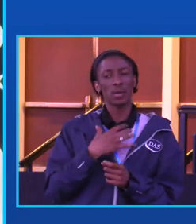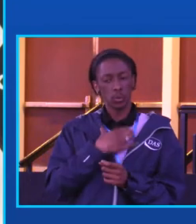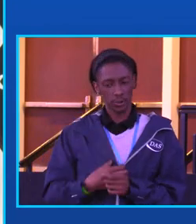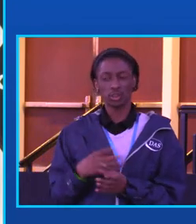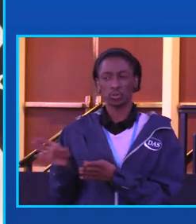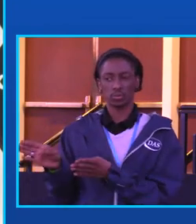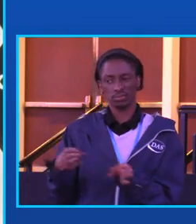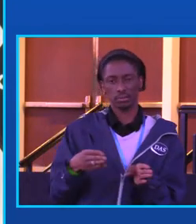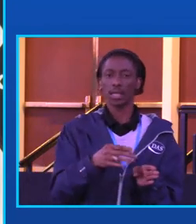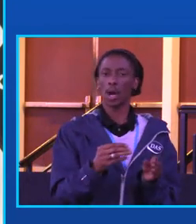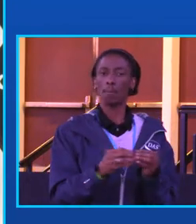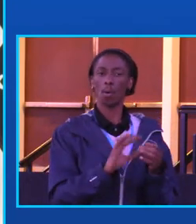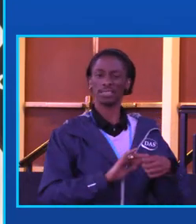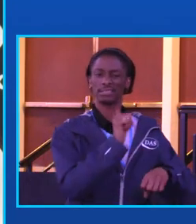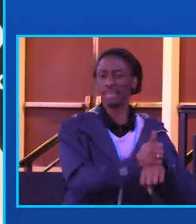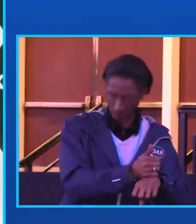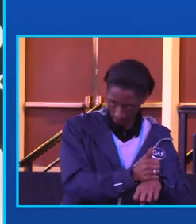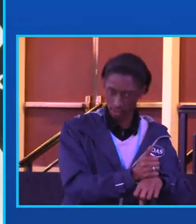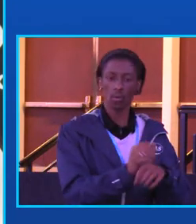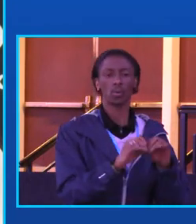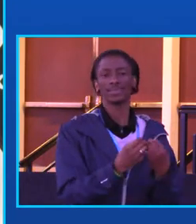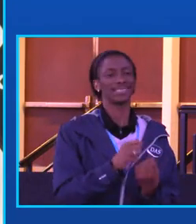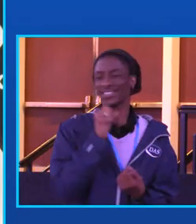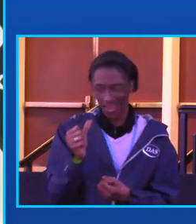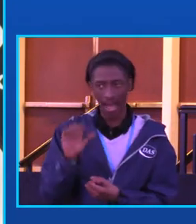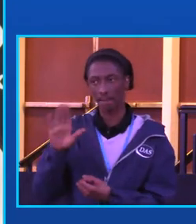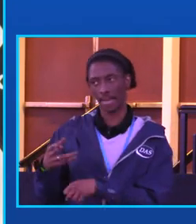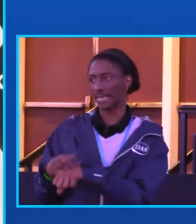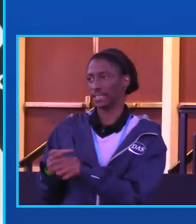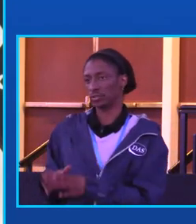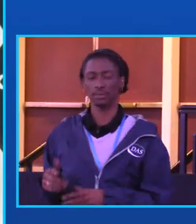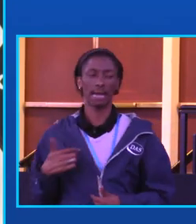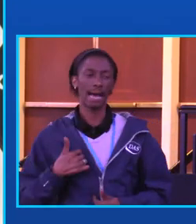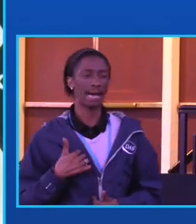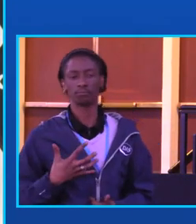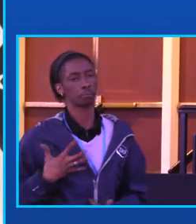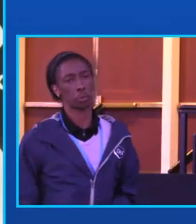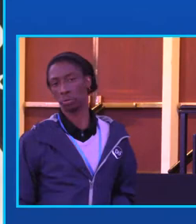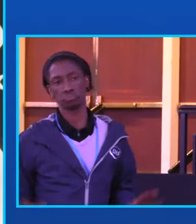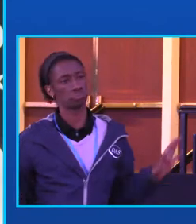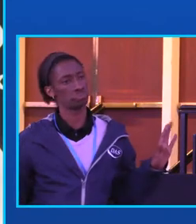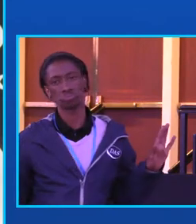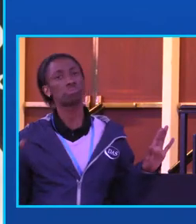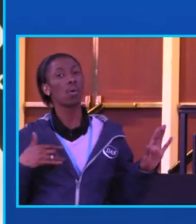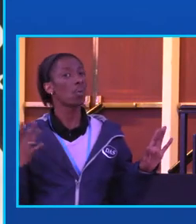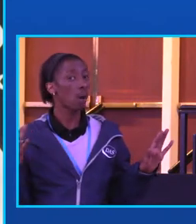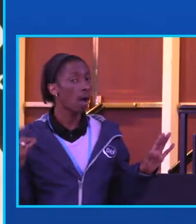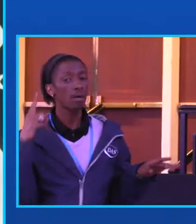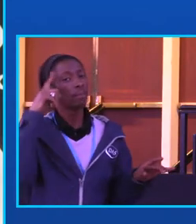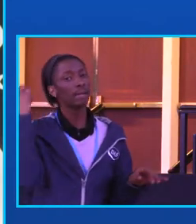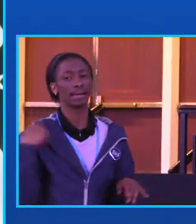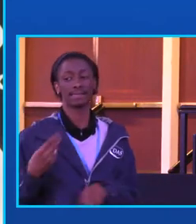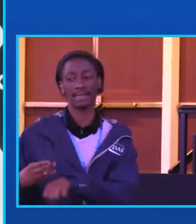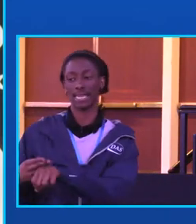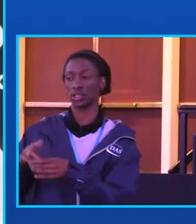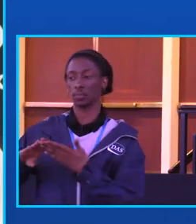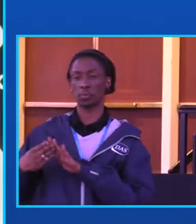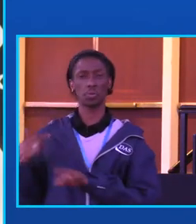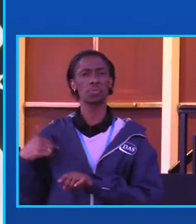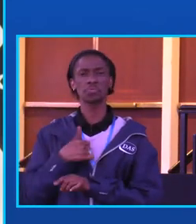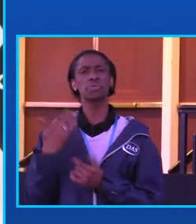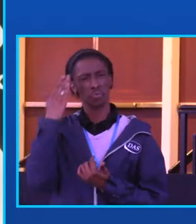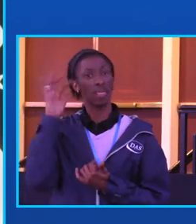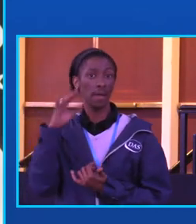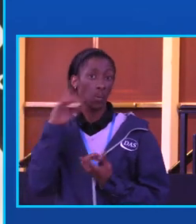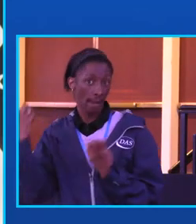established organization, not run by Haitians. I wasn't having it, especially because in the Haitian community, we knew that what